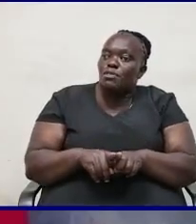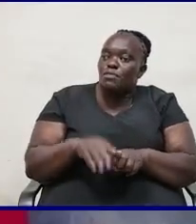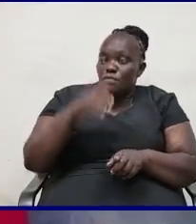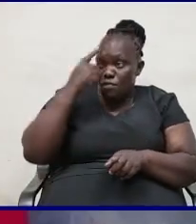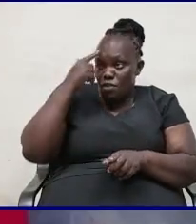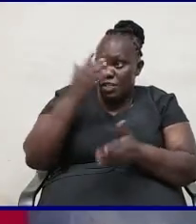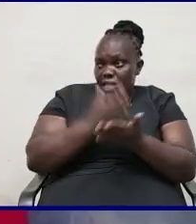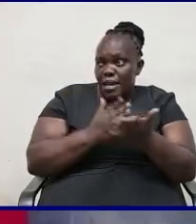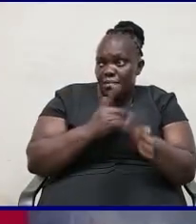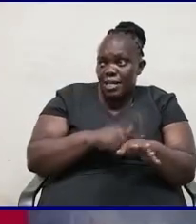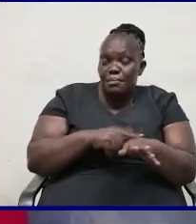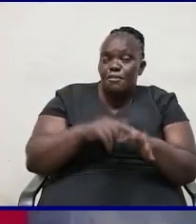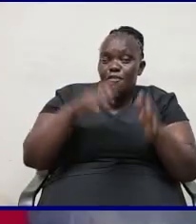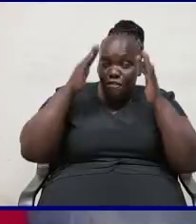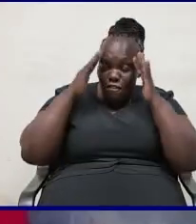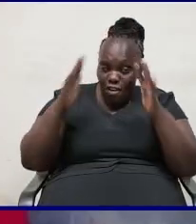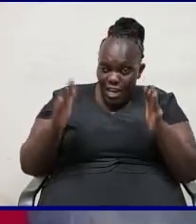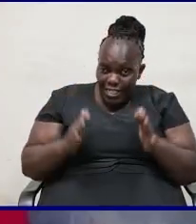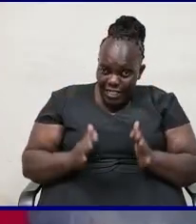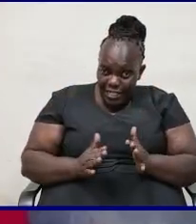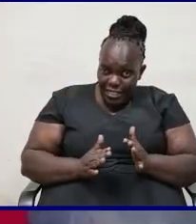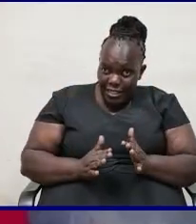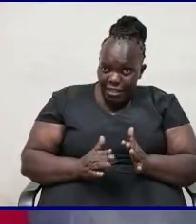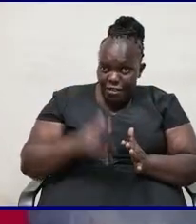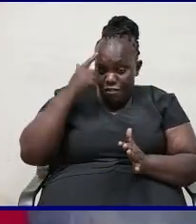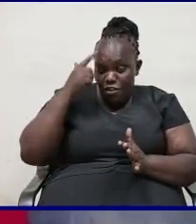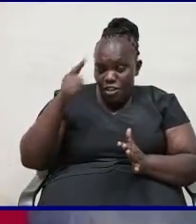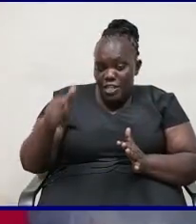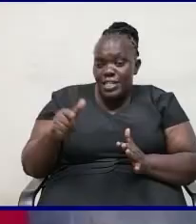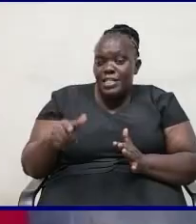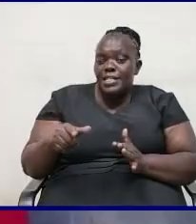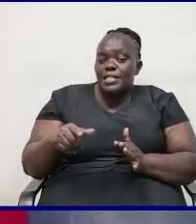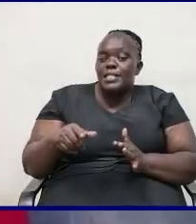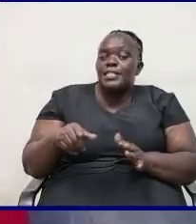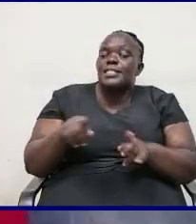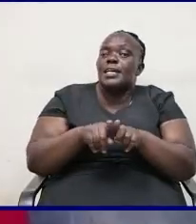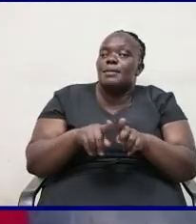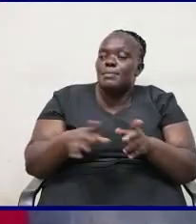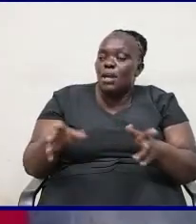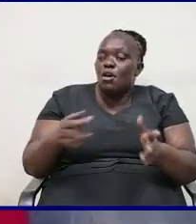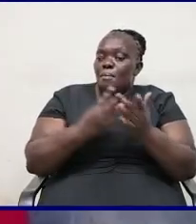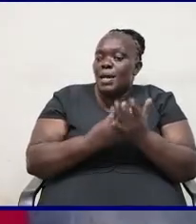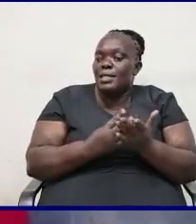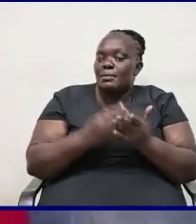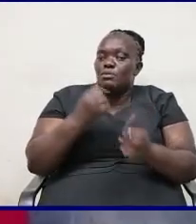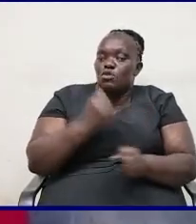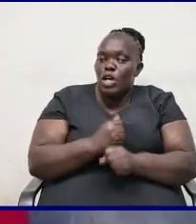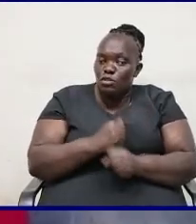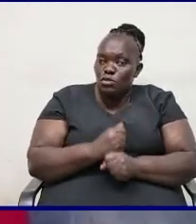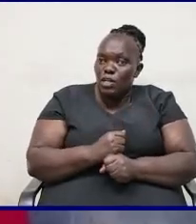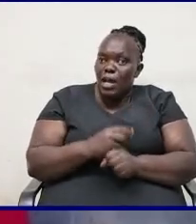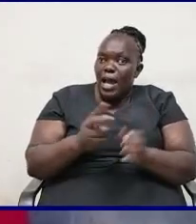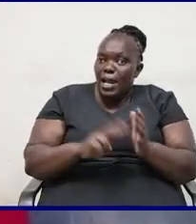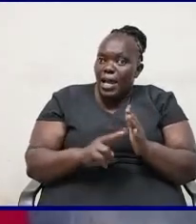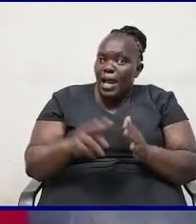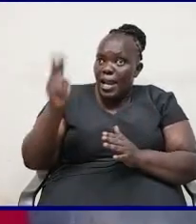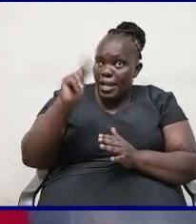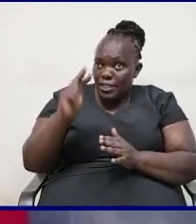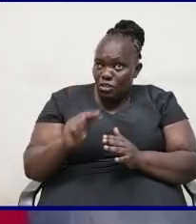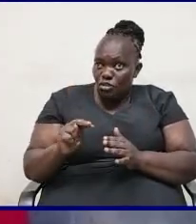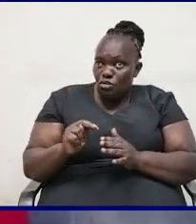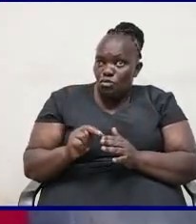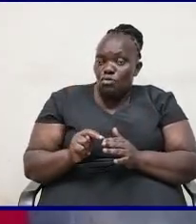some time, they were not focusing on it. But right now, with the partnership that we are doing under the national